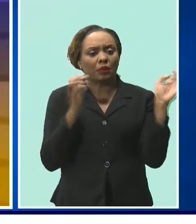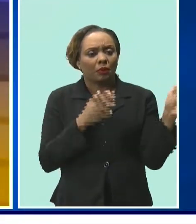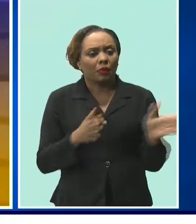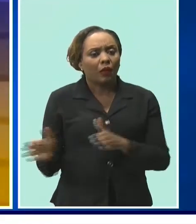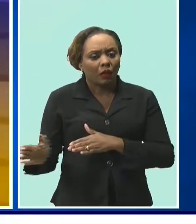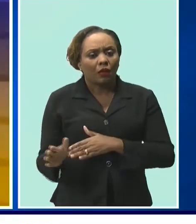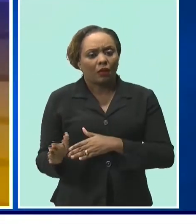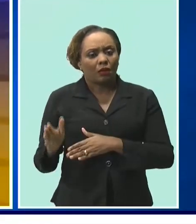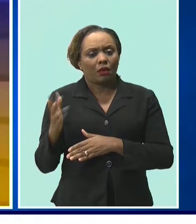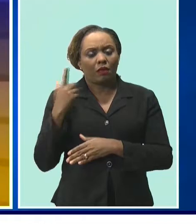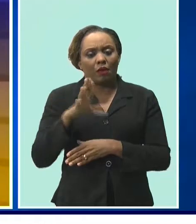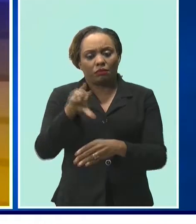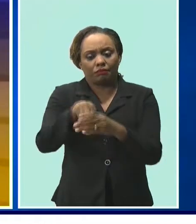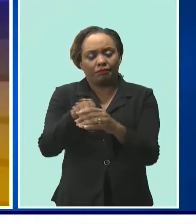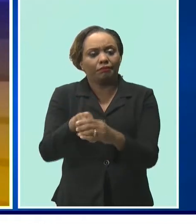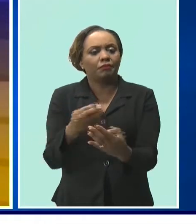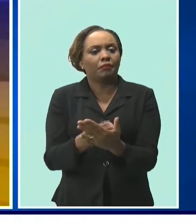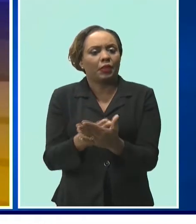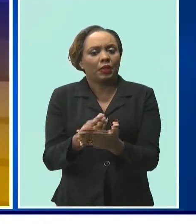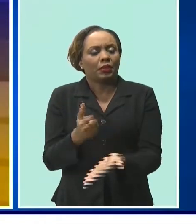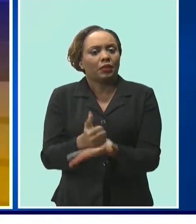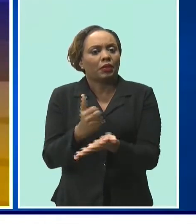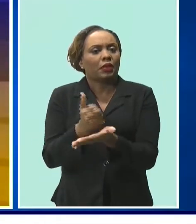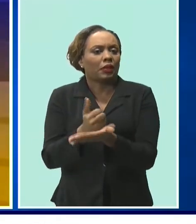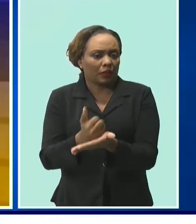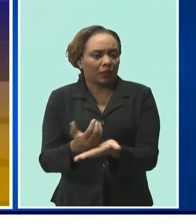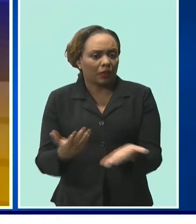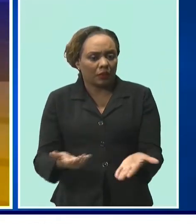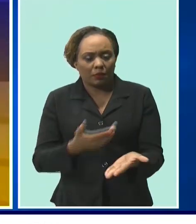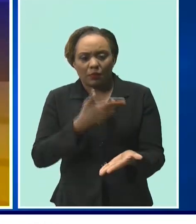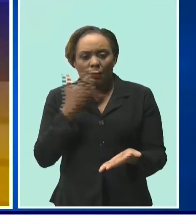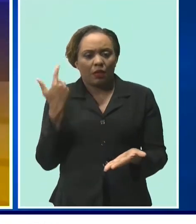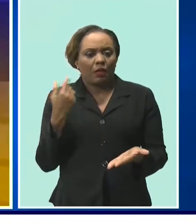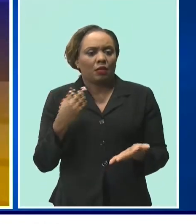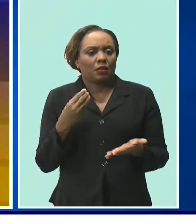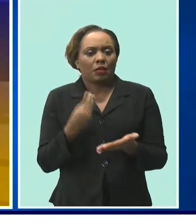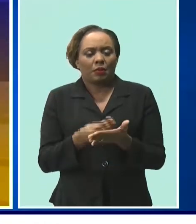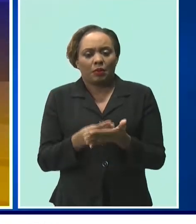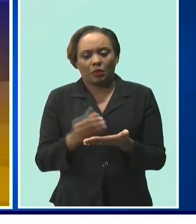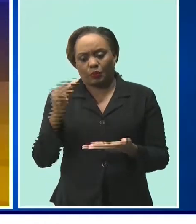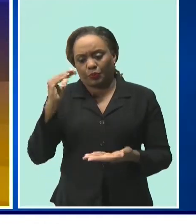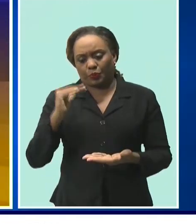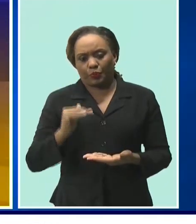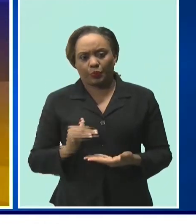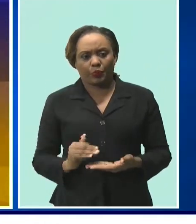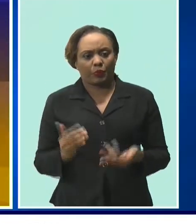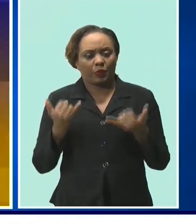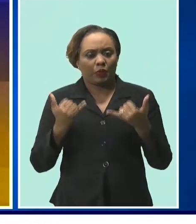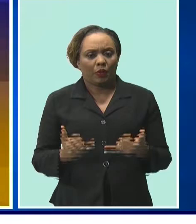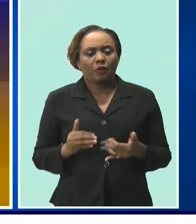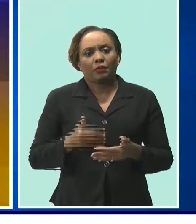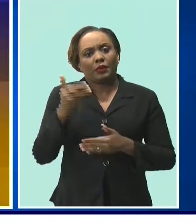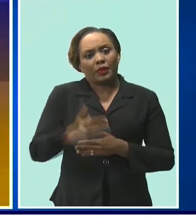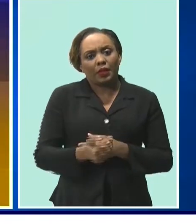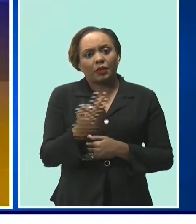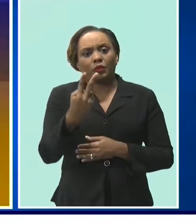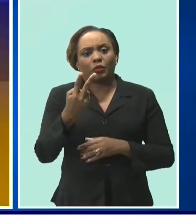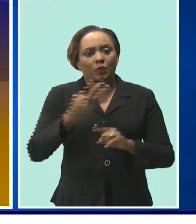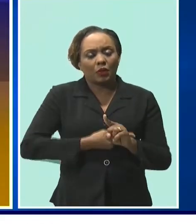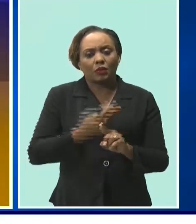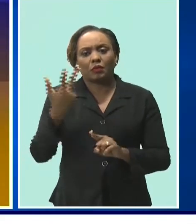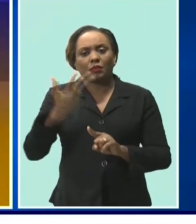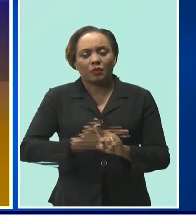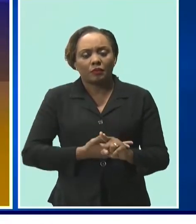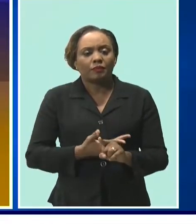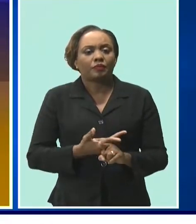BHTA to try to help our members during this time, because the next 3 to 6 months will determine, if